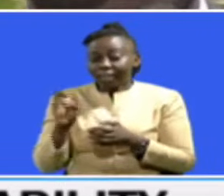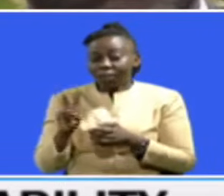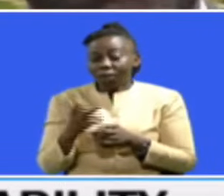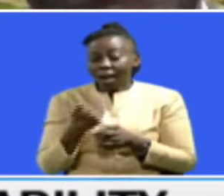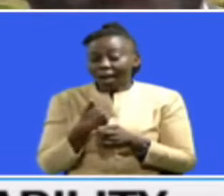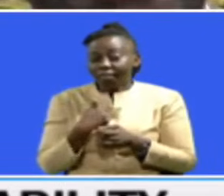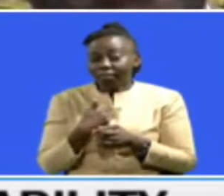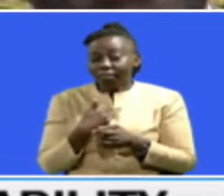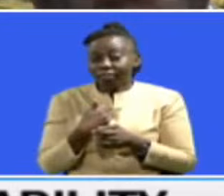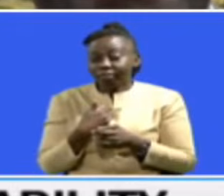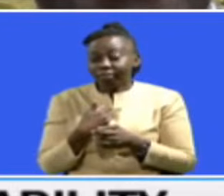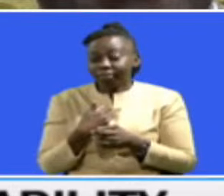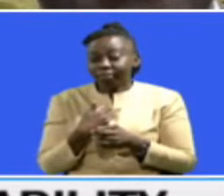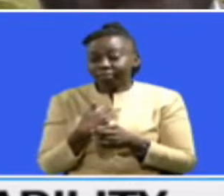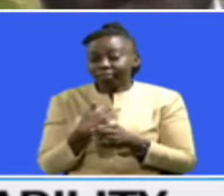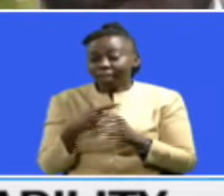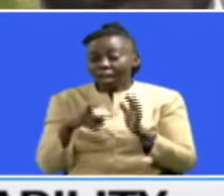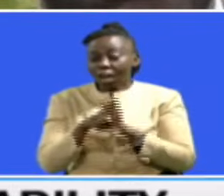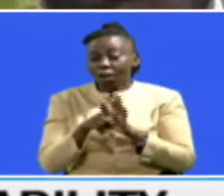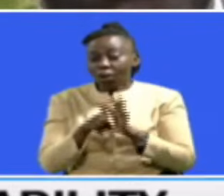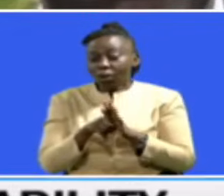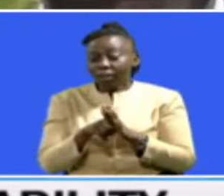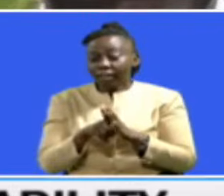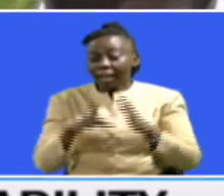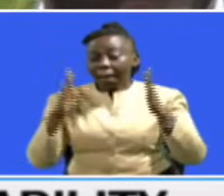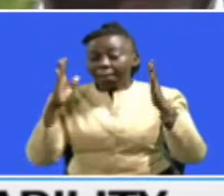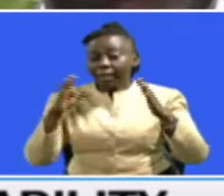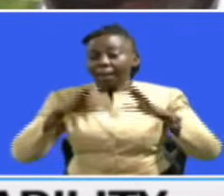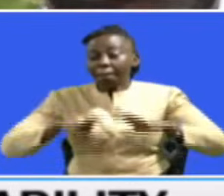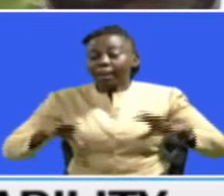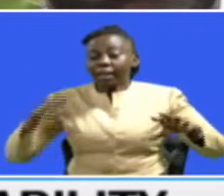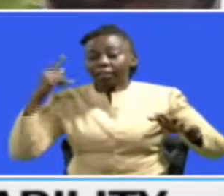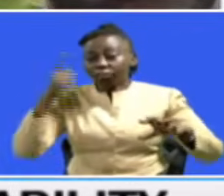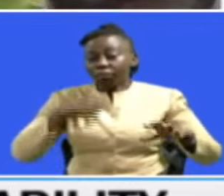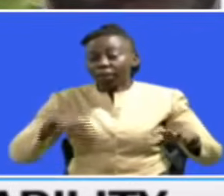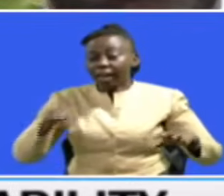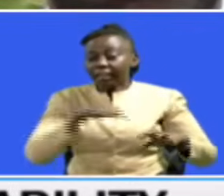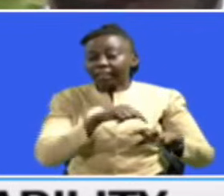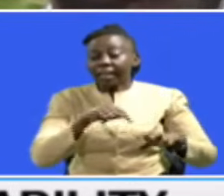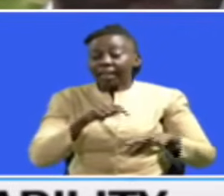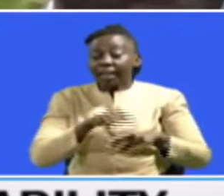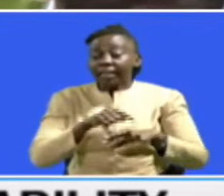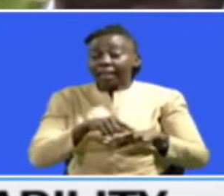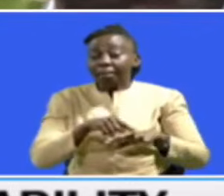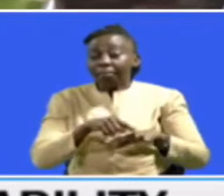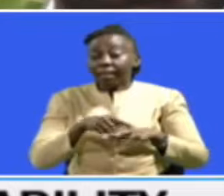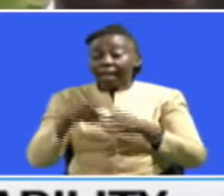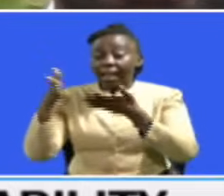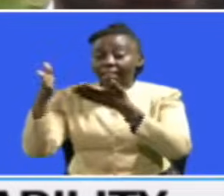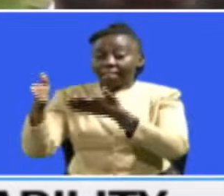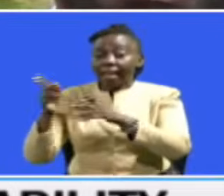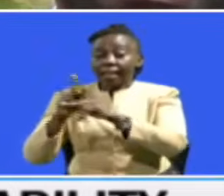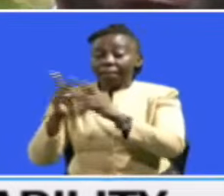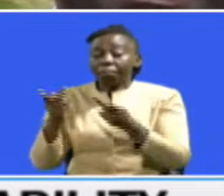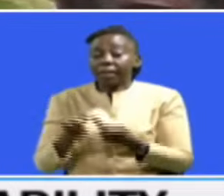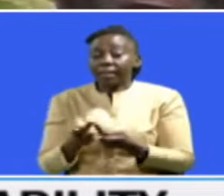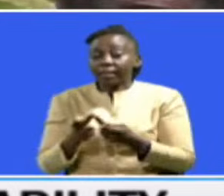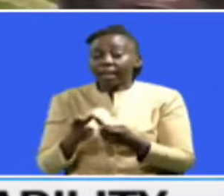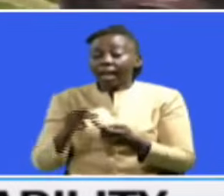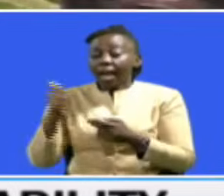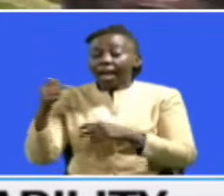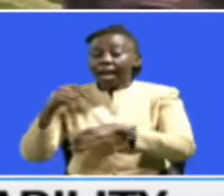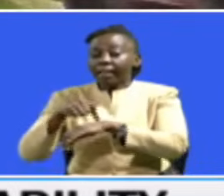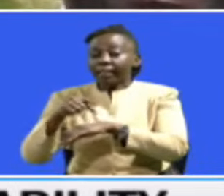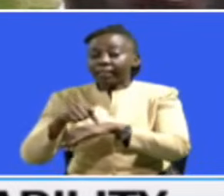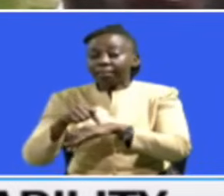much conditions that it's a big market for us, but the conditions in place sometimes give